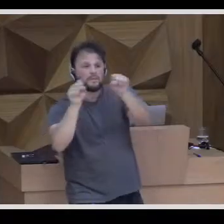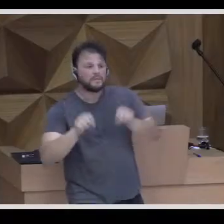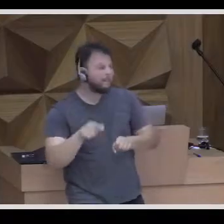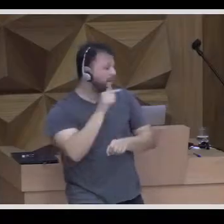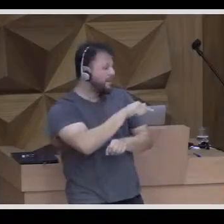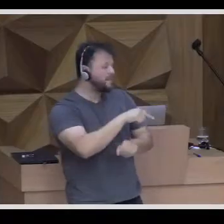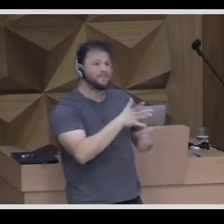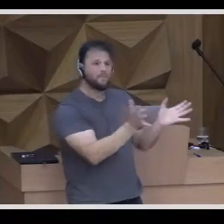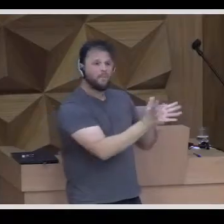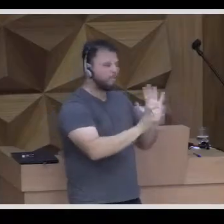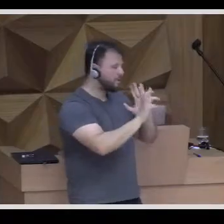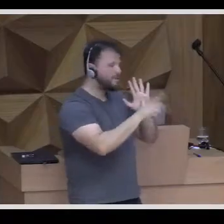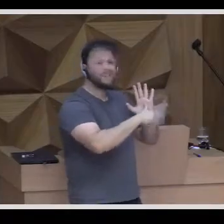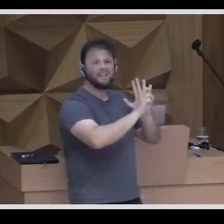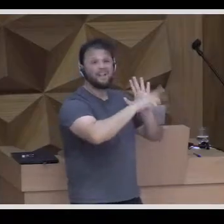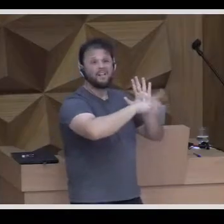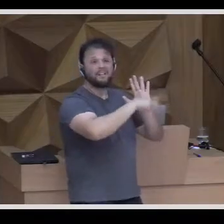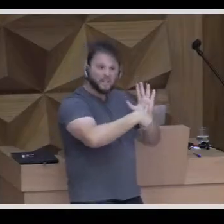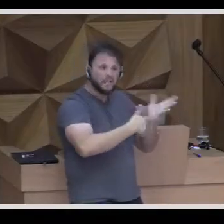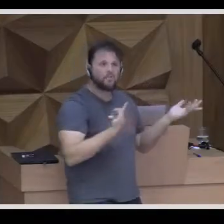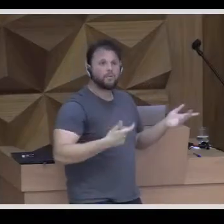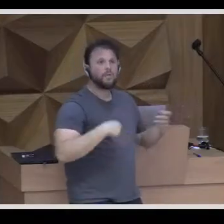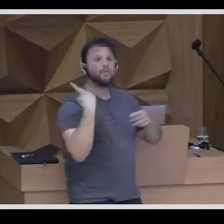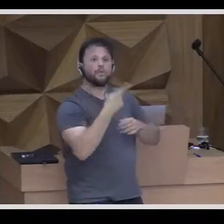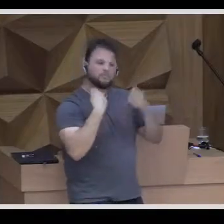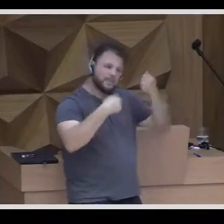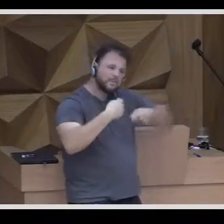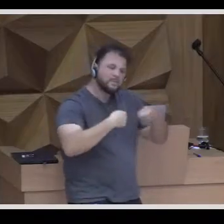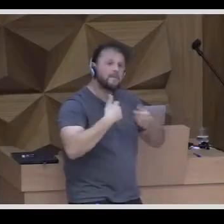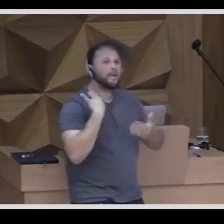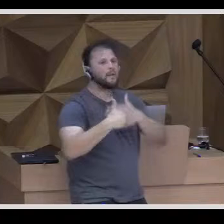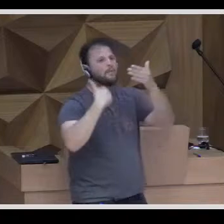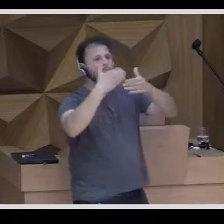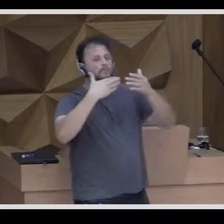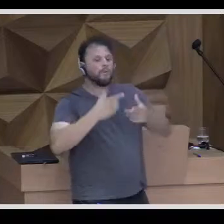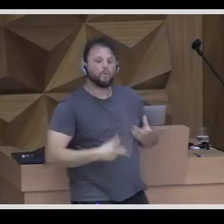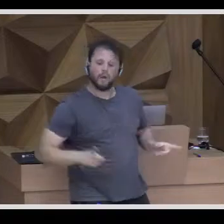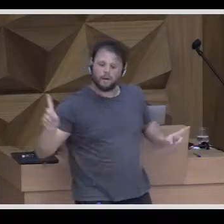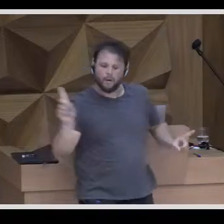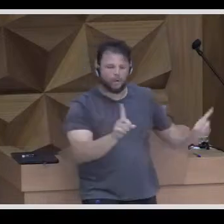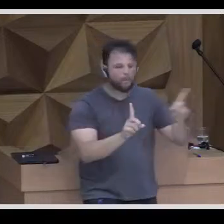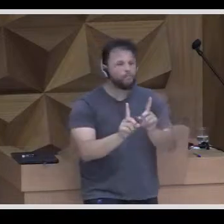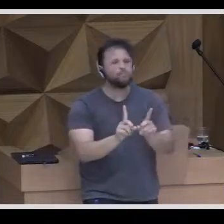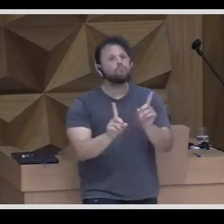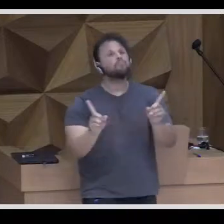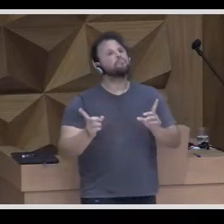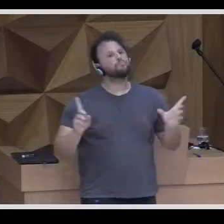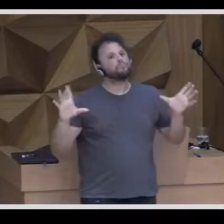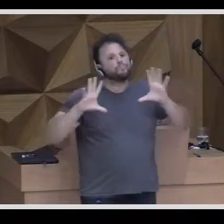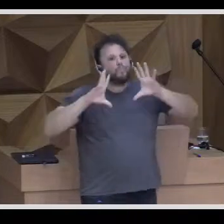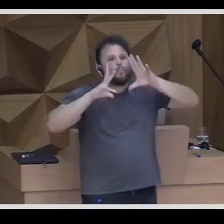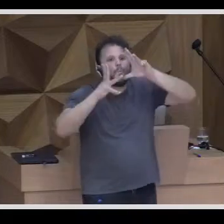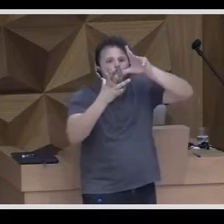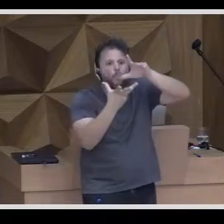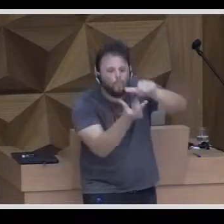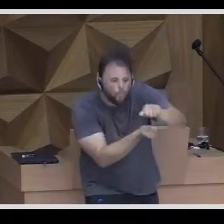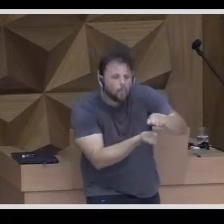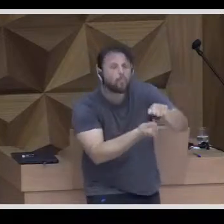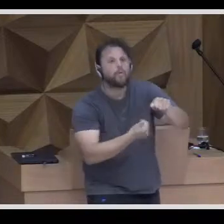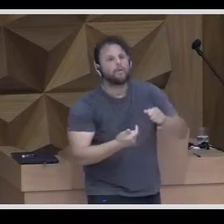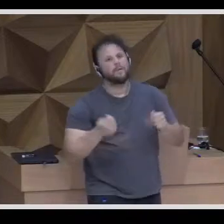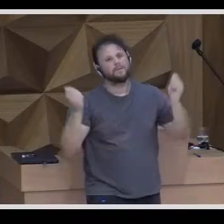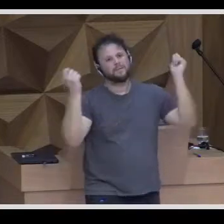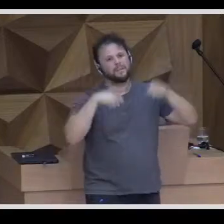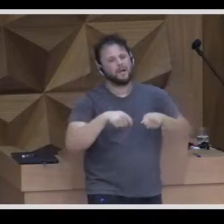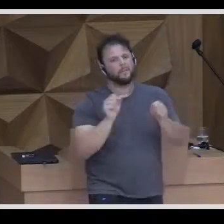for everybody. And as much as possible, capturing that fragmentation in research and